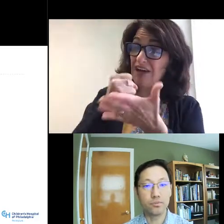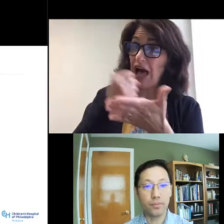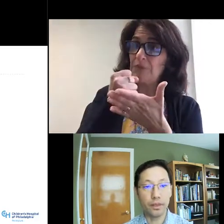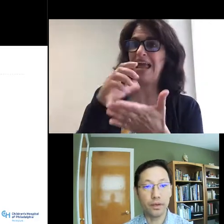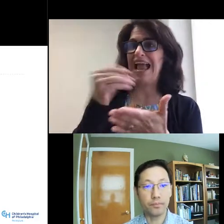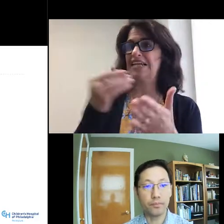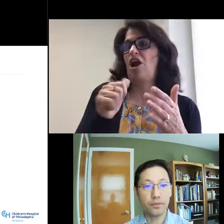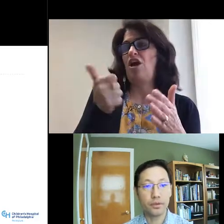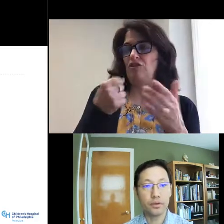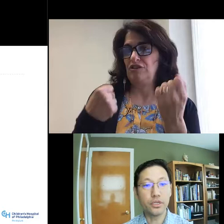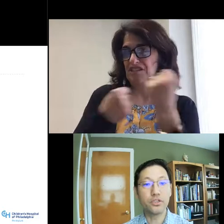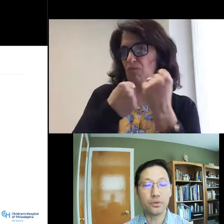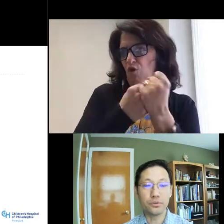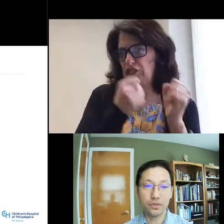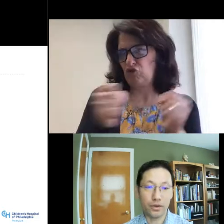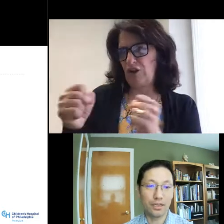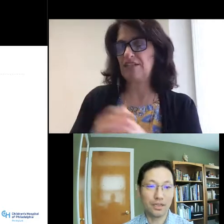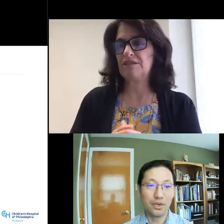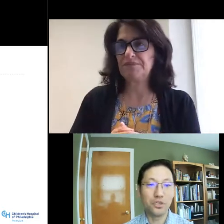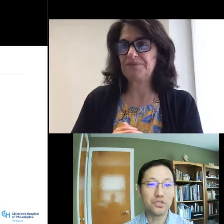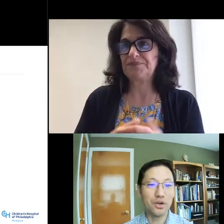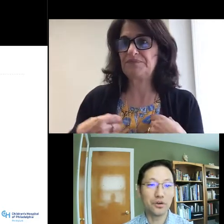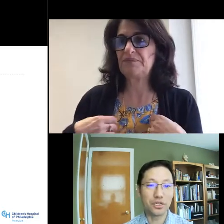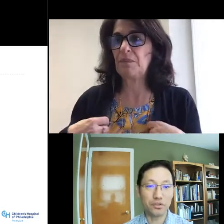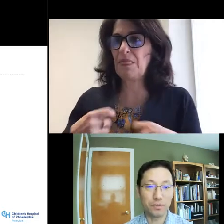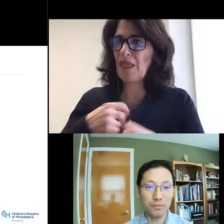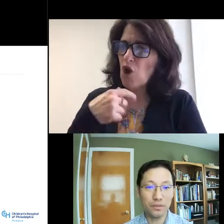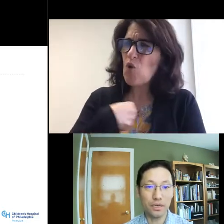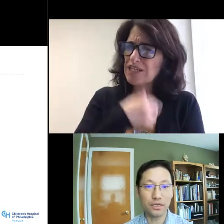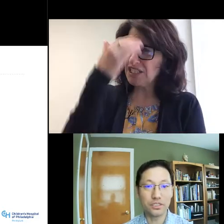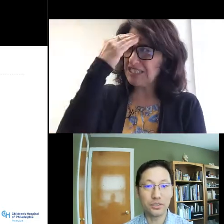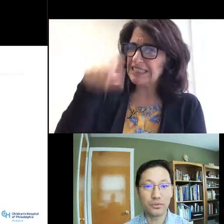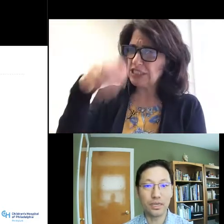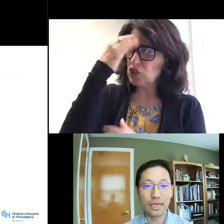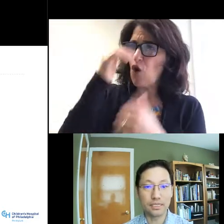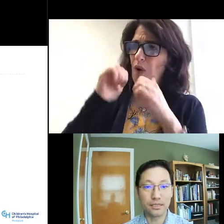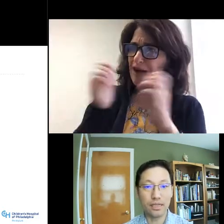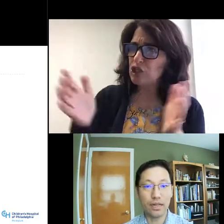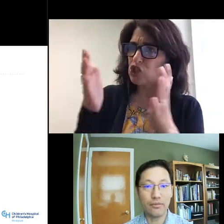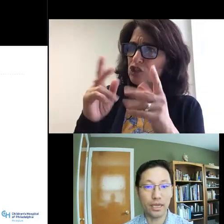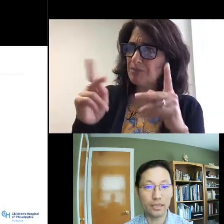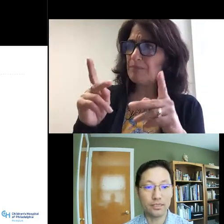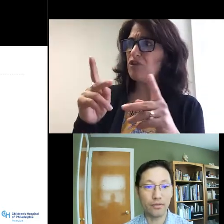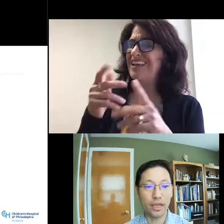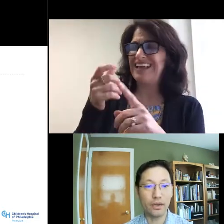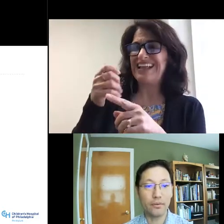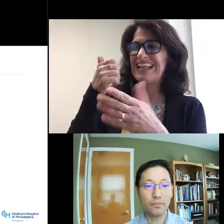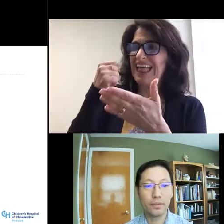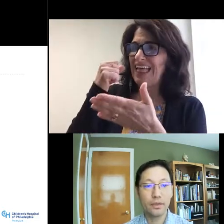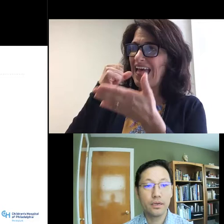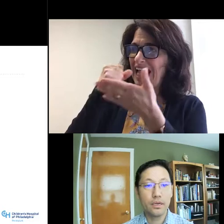encourage, we need to know how to encourage people to engage in self-help and